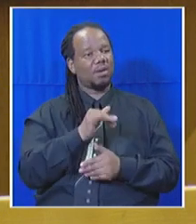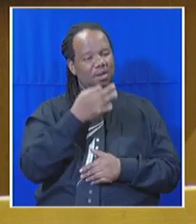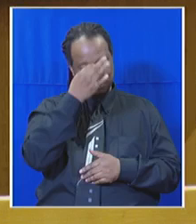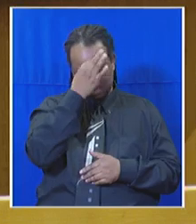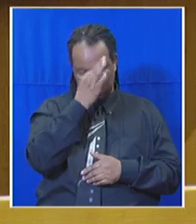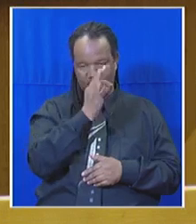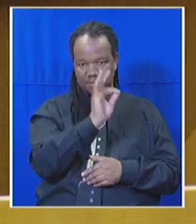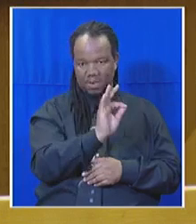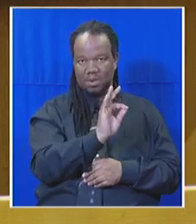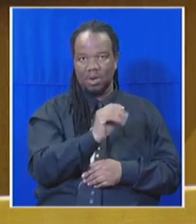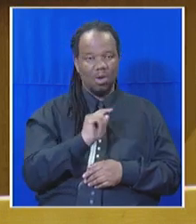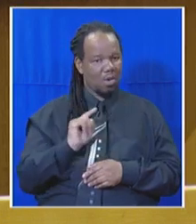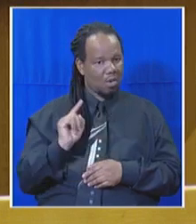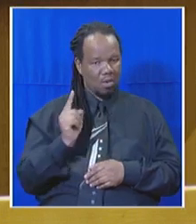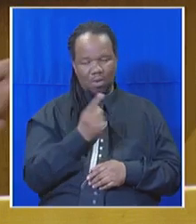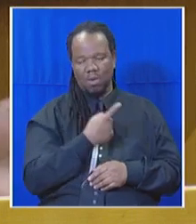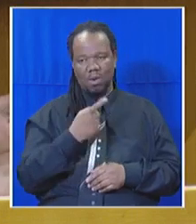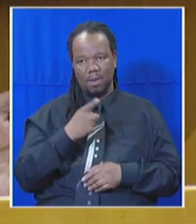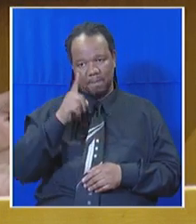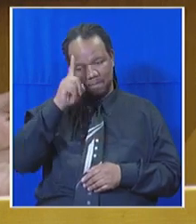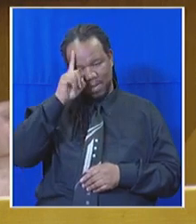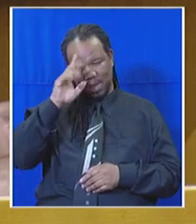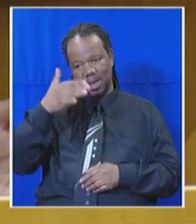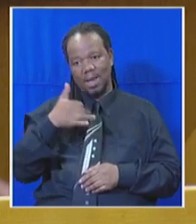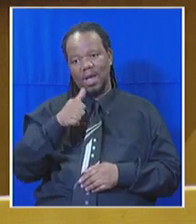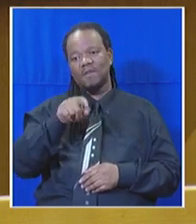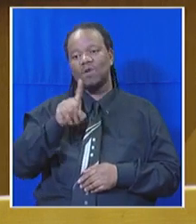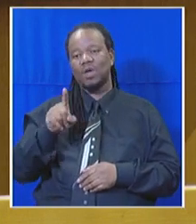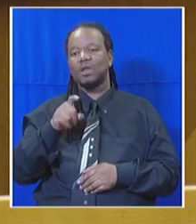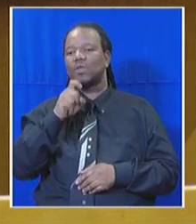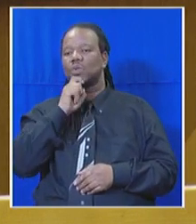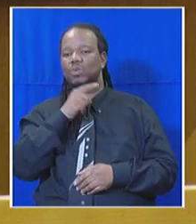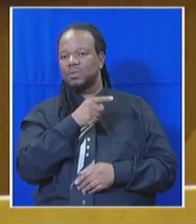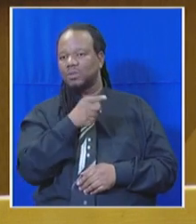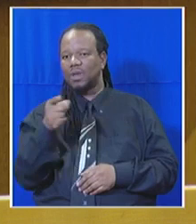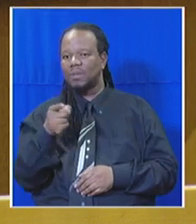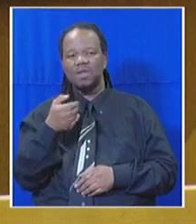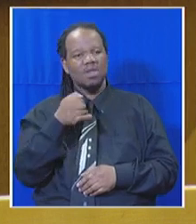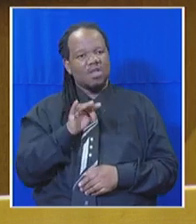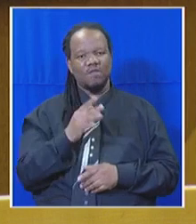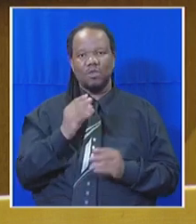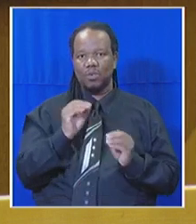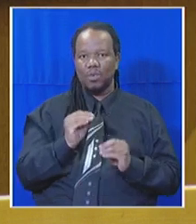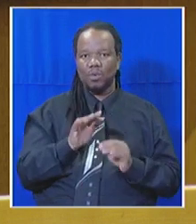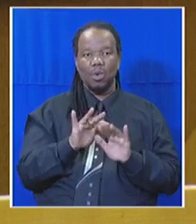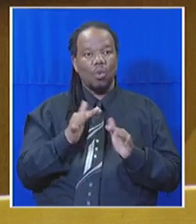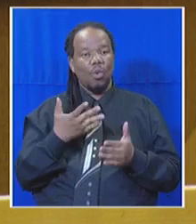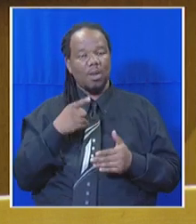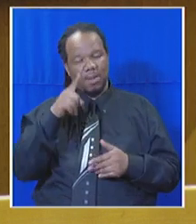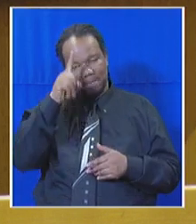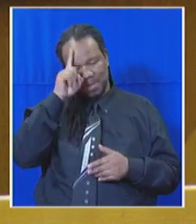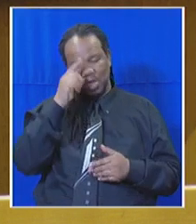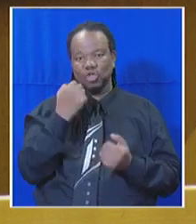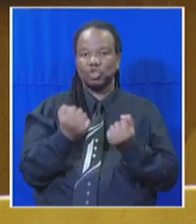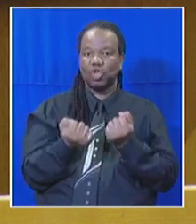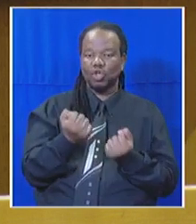immediately put all black advocates on a roster. Use them, because if you do not, then you must tell us, where are we going to get black judges for the transformation